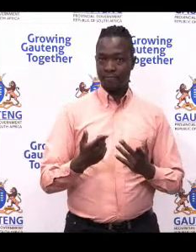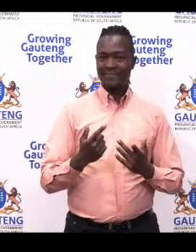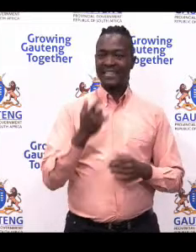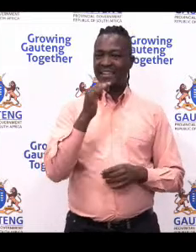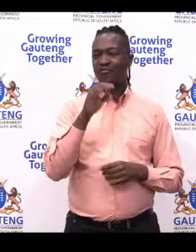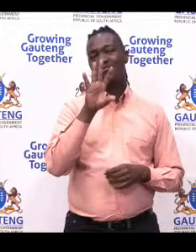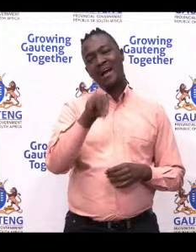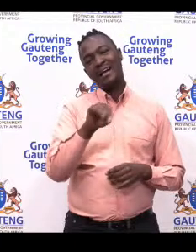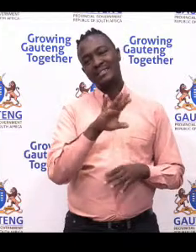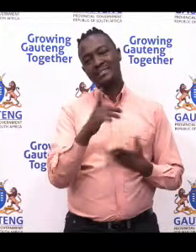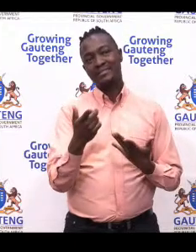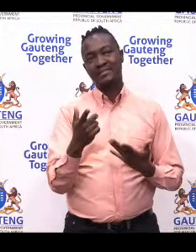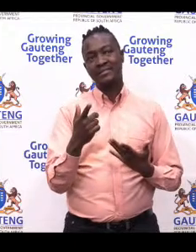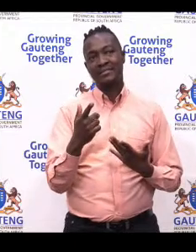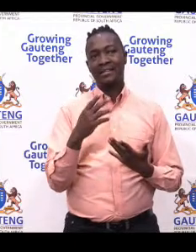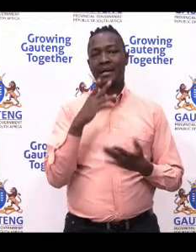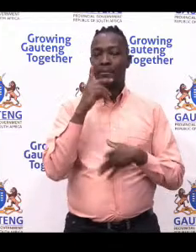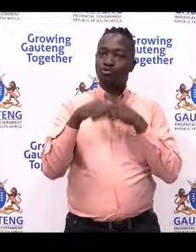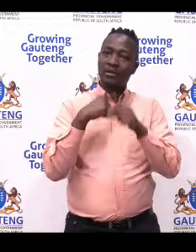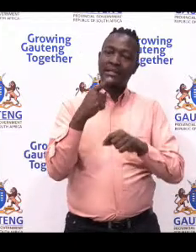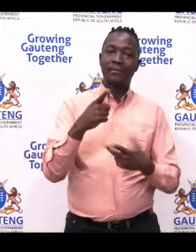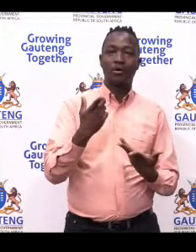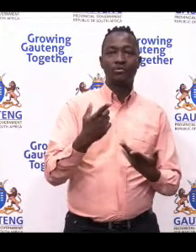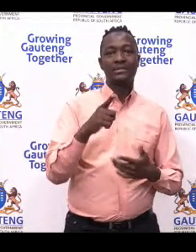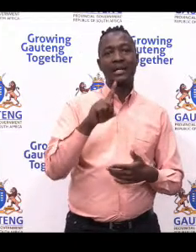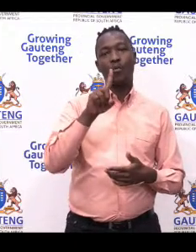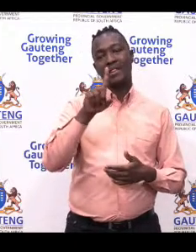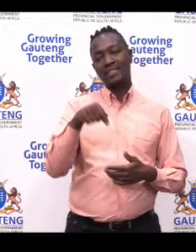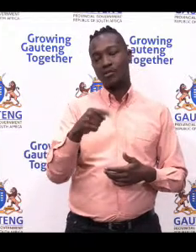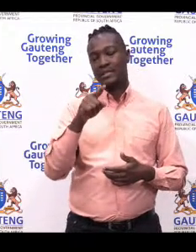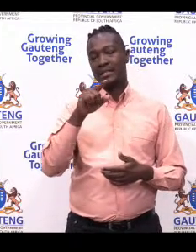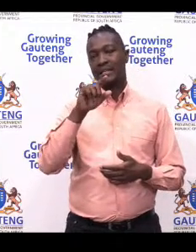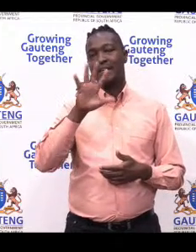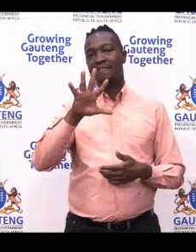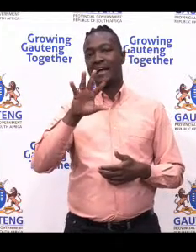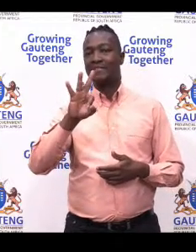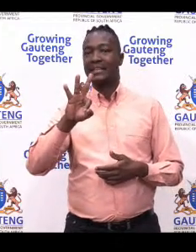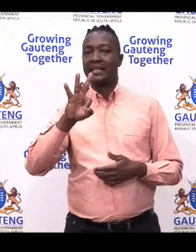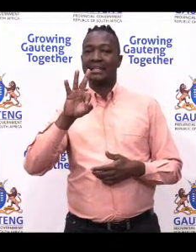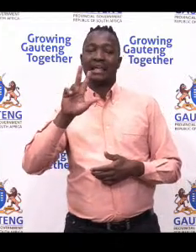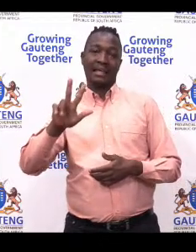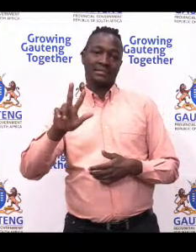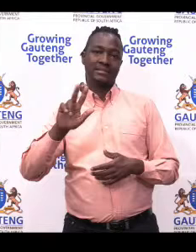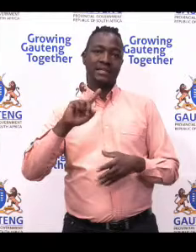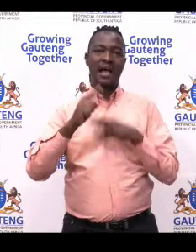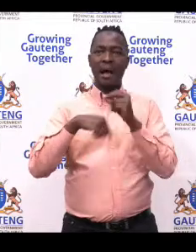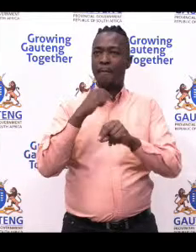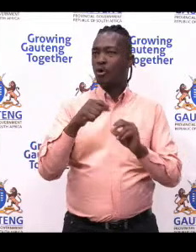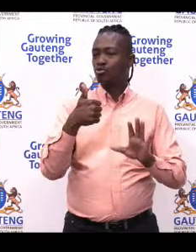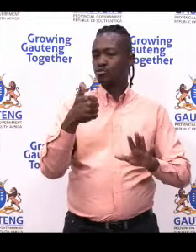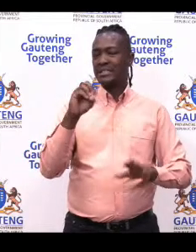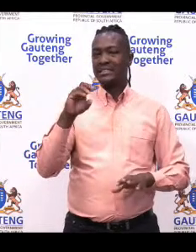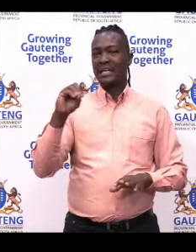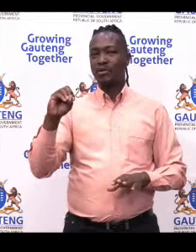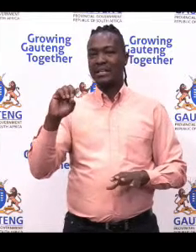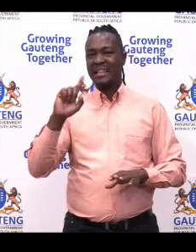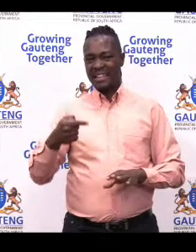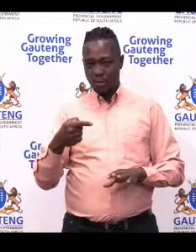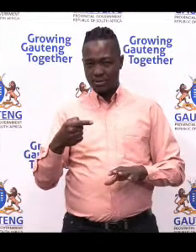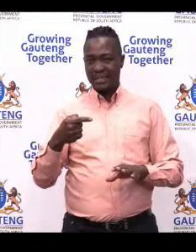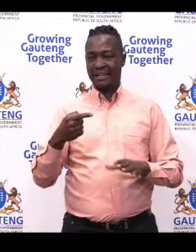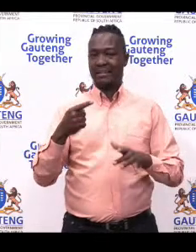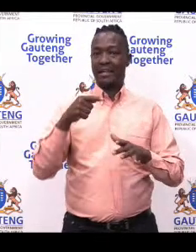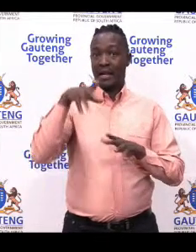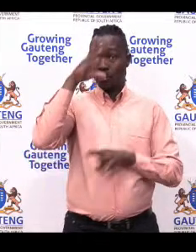If you were to, I'm talking of 1,538 in the context of close to 600,000 learners that would have come